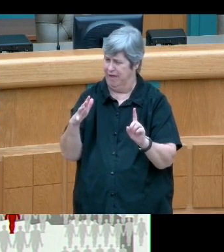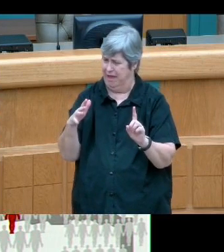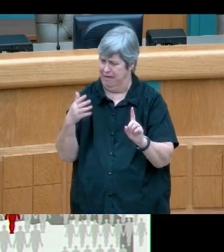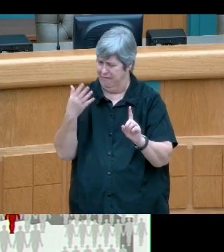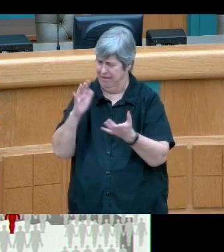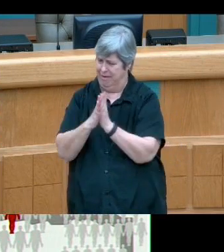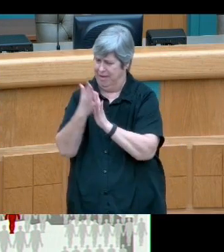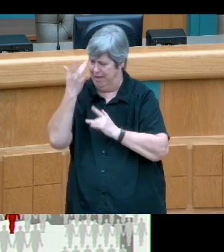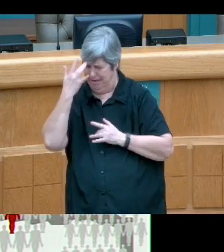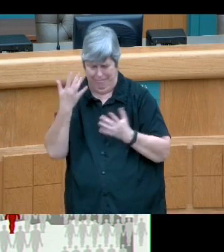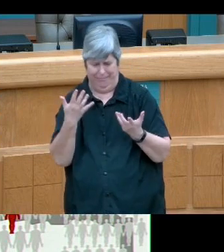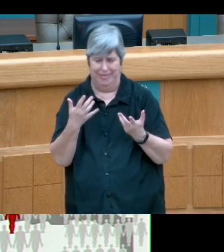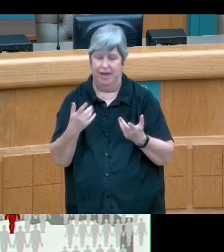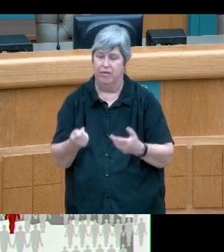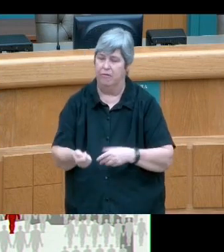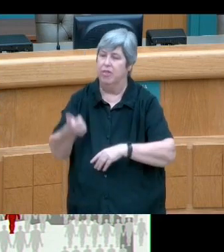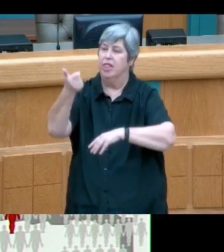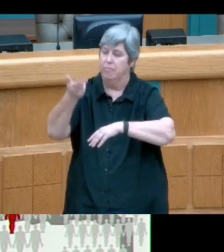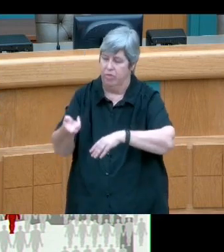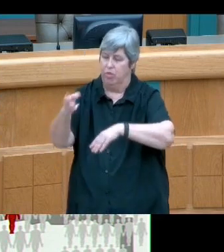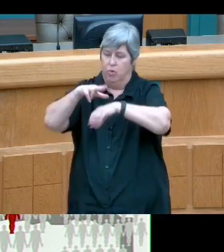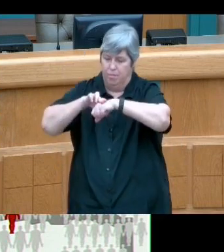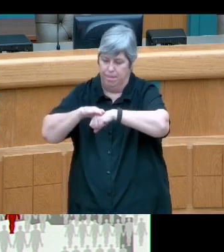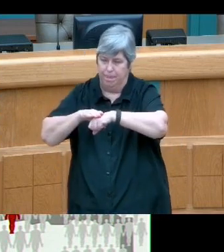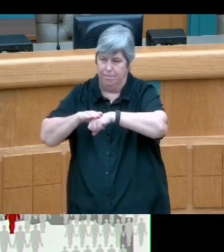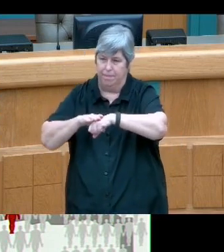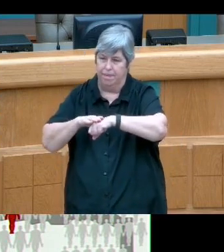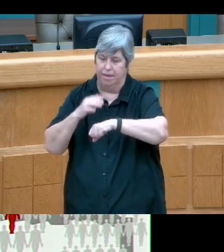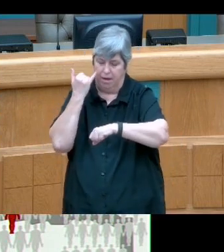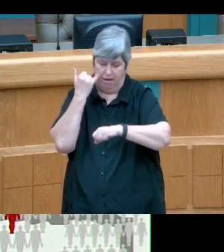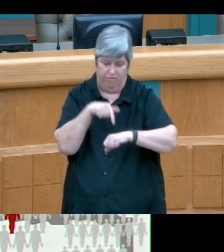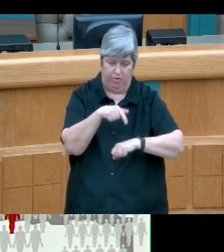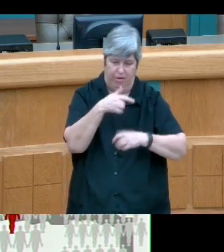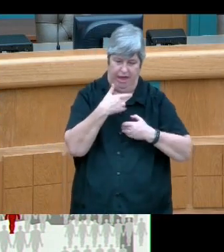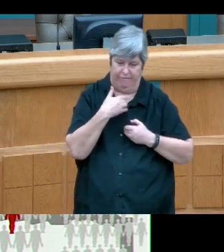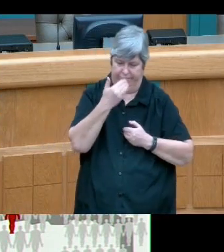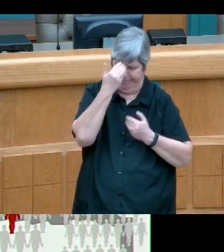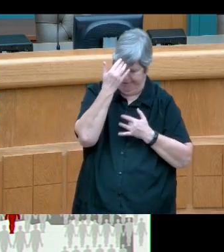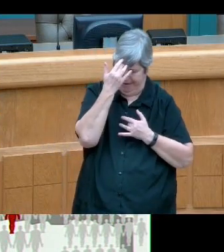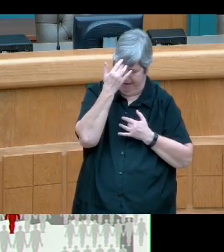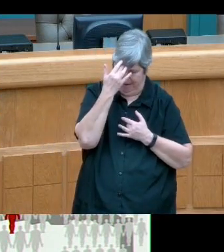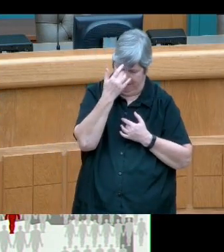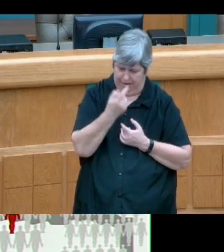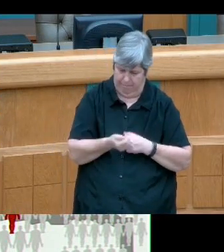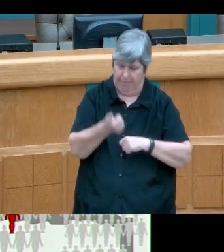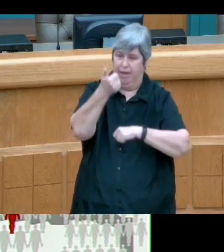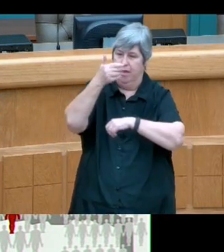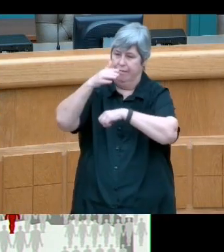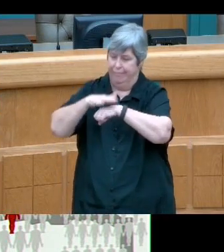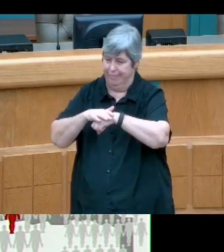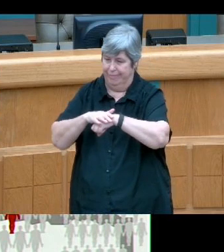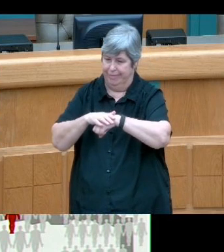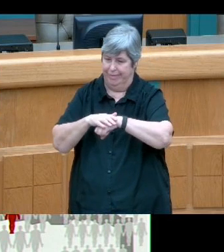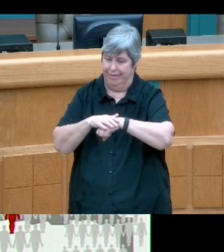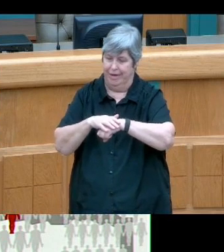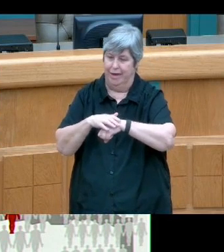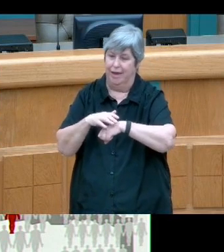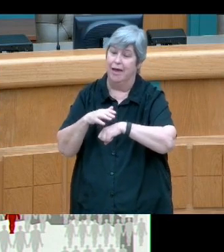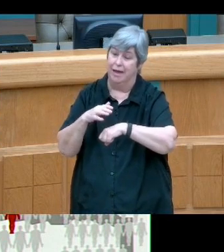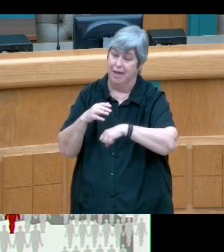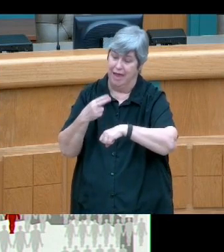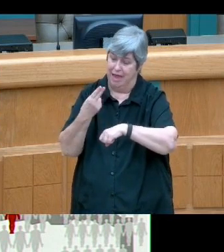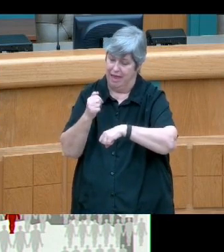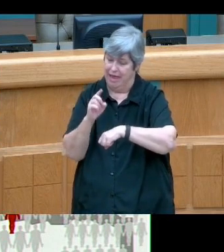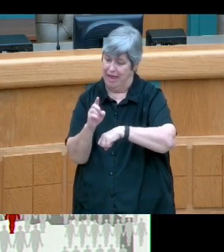works. You flip a coin. So you get infected with COVID-19, you flip a coin, and heads, you're going to infect somebody else, and tails, you're